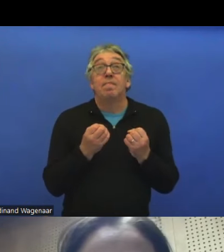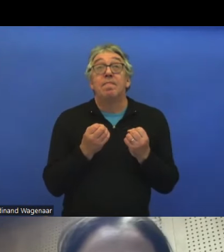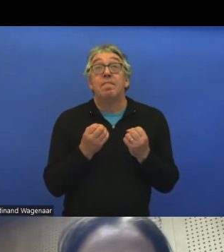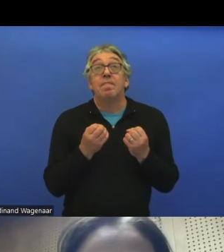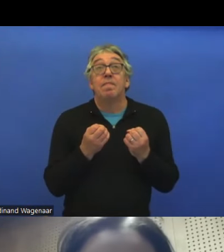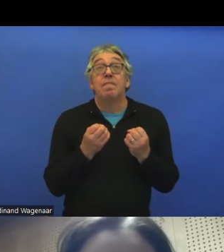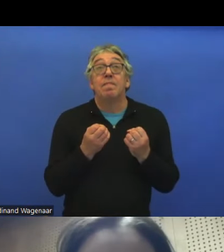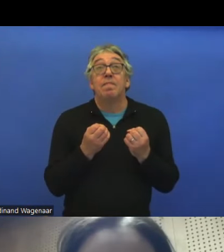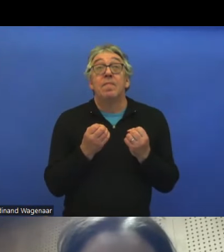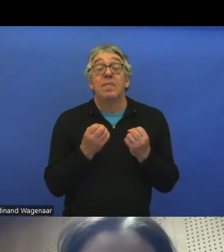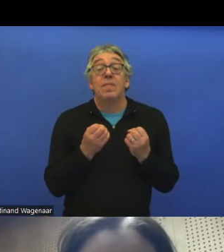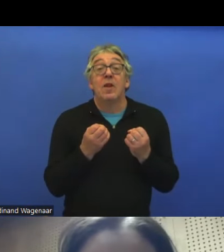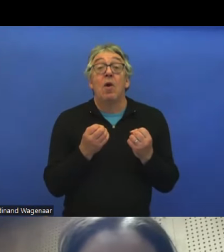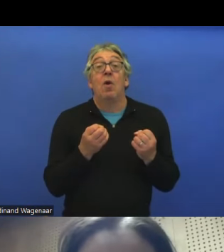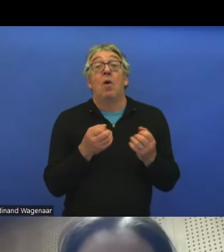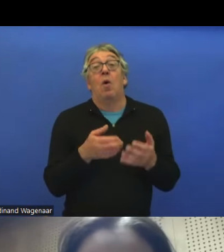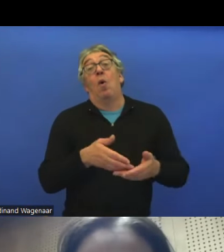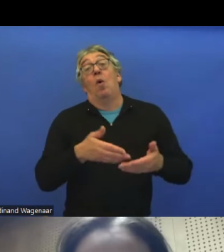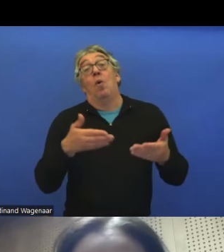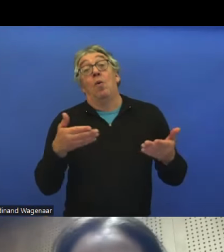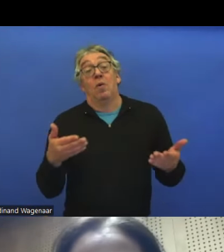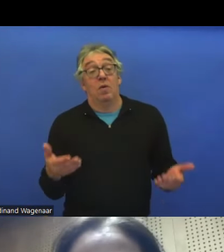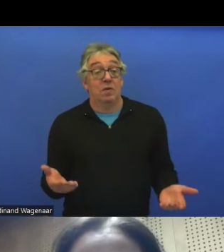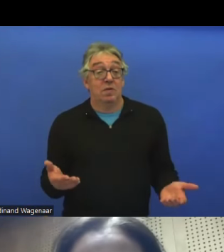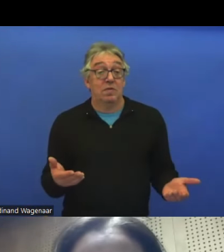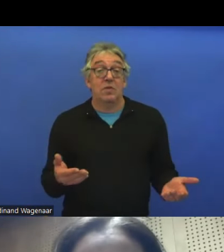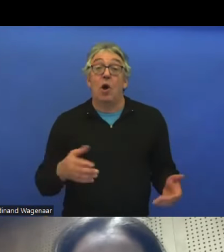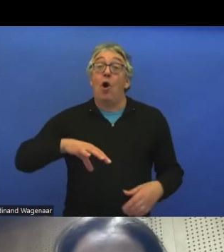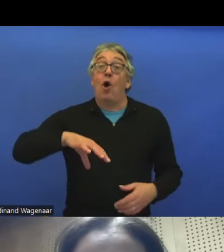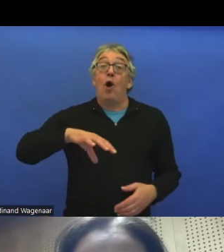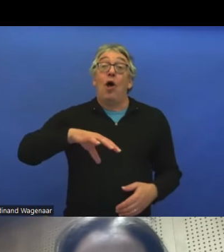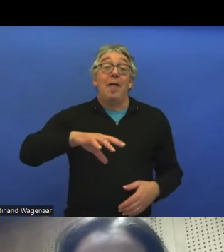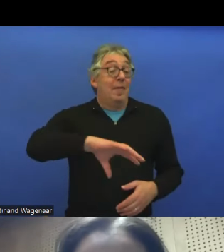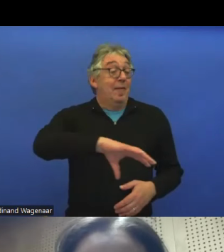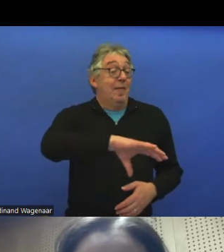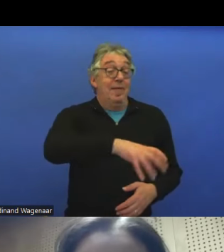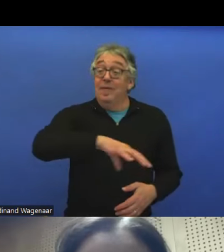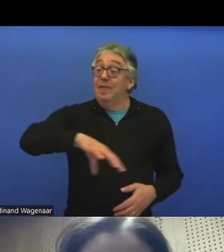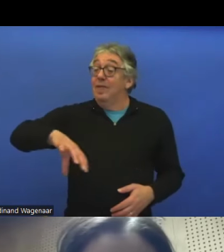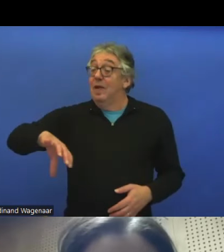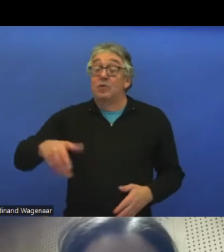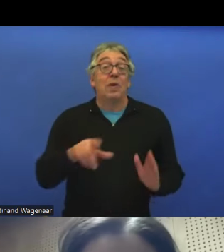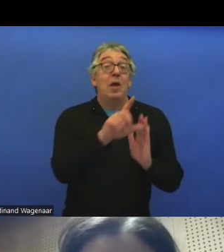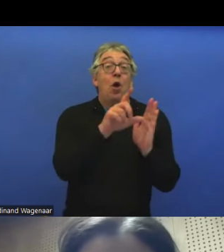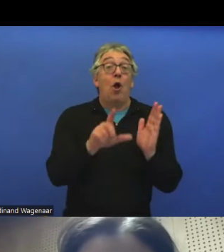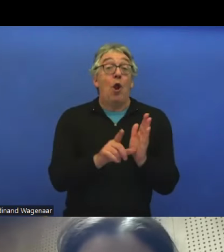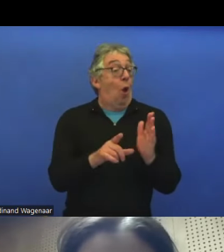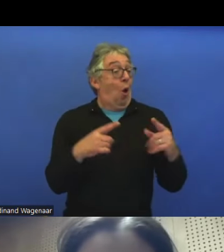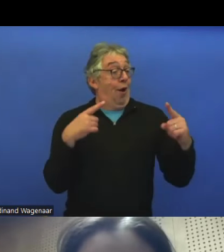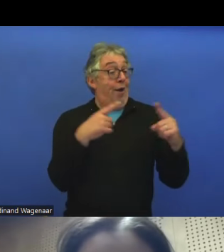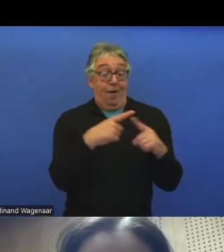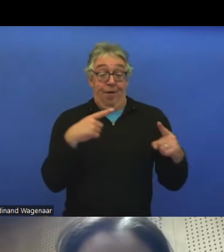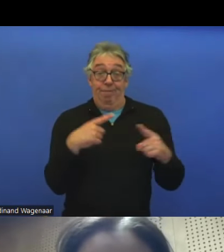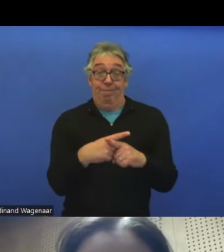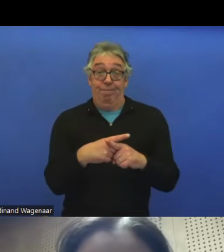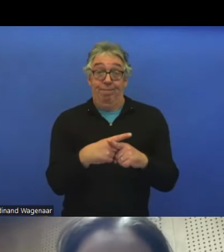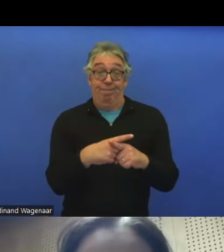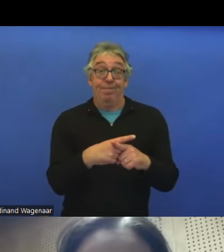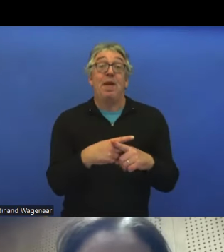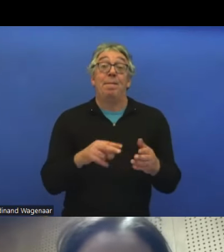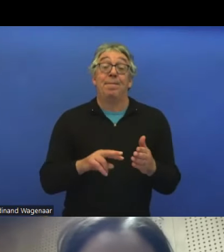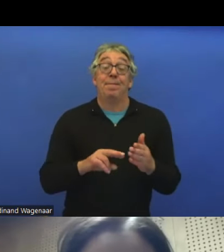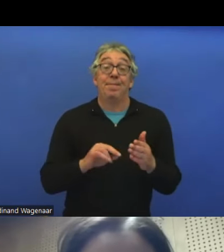Also, conflicts between or gaps in nationality laws can lead to statelessness, and I'll explain this.